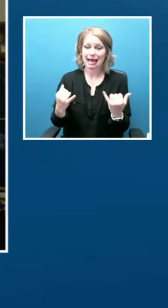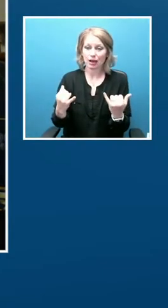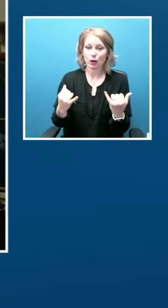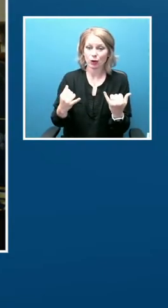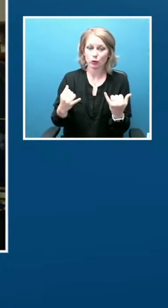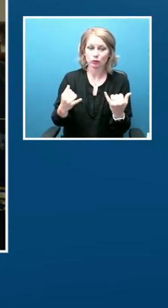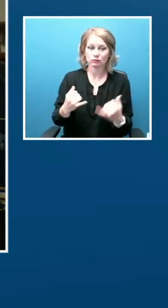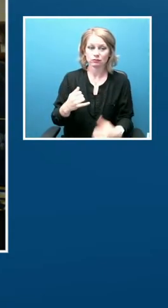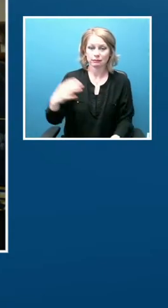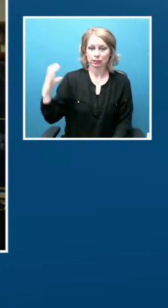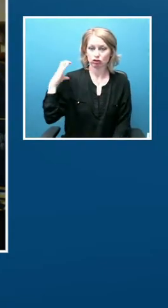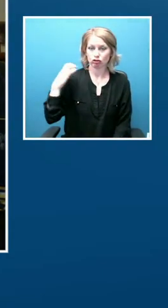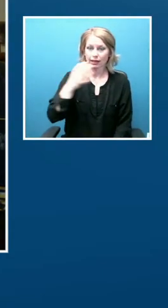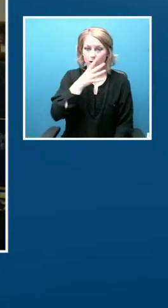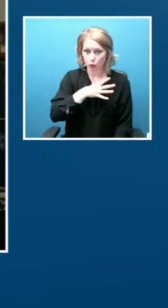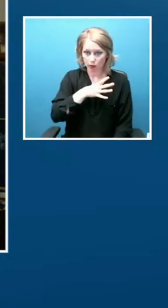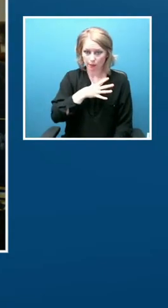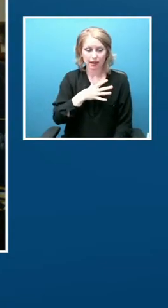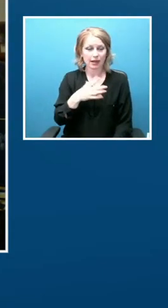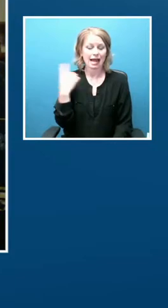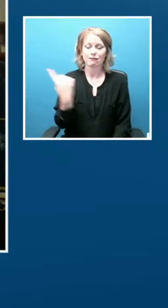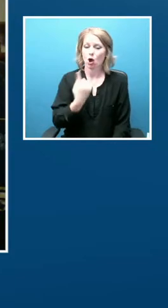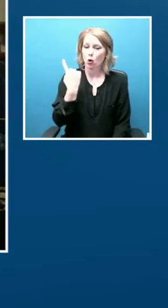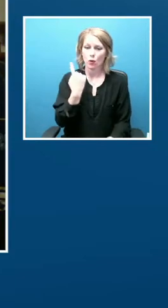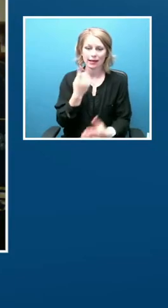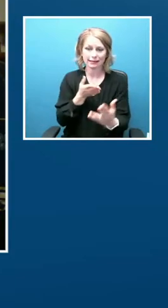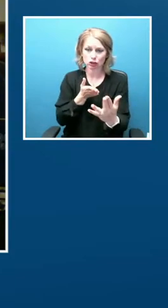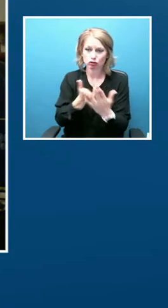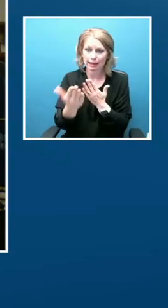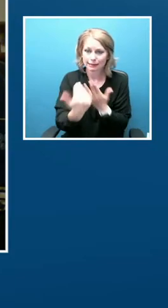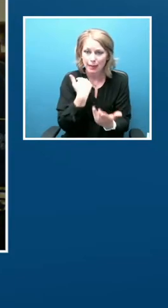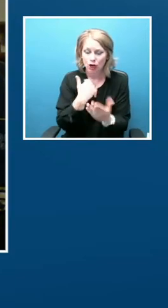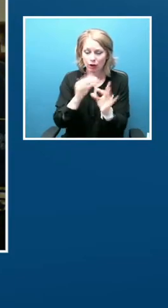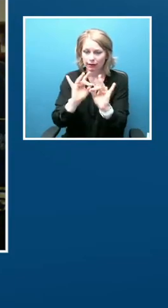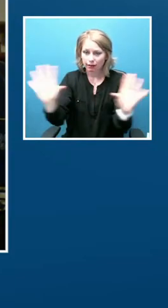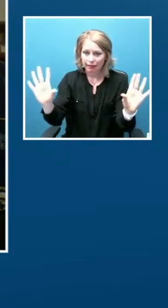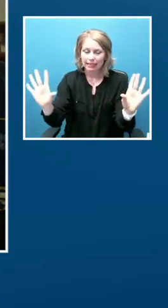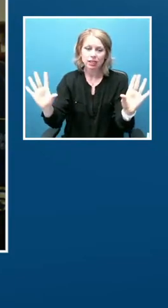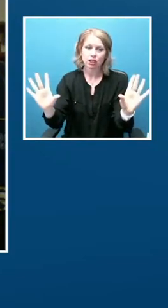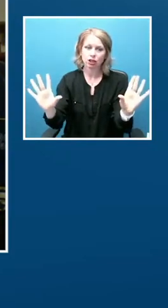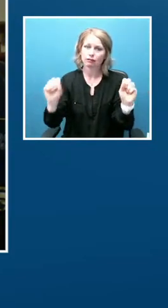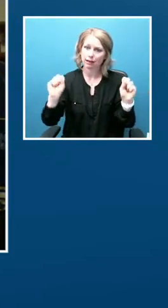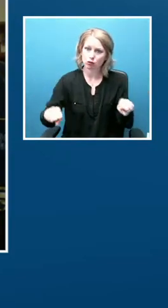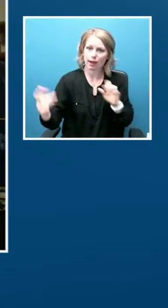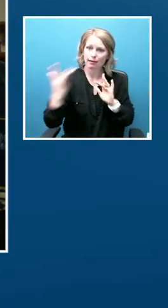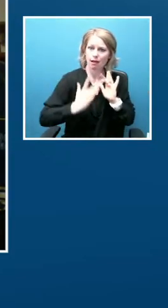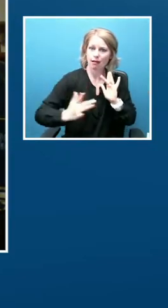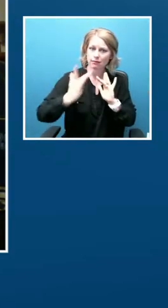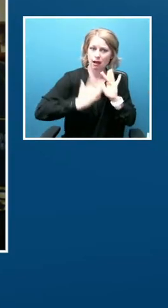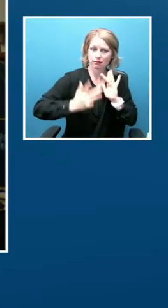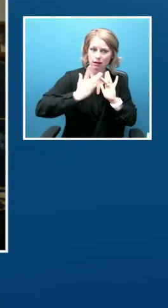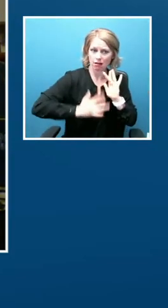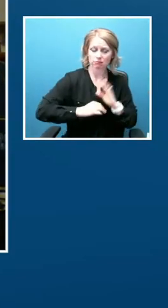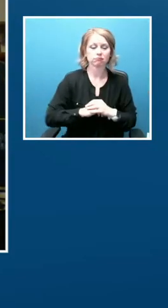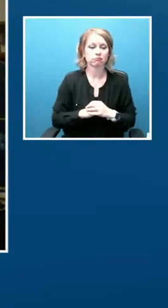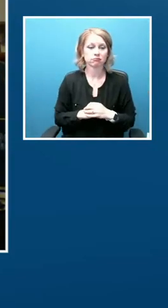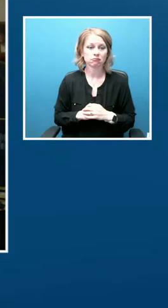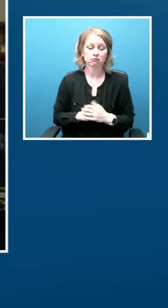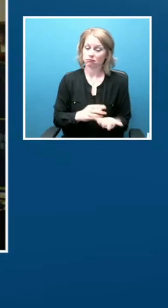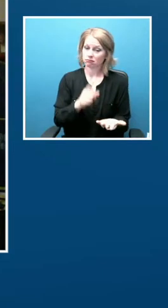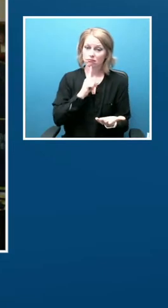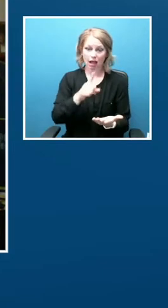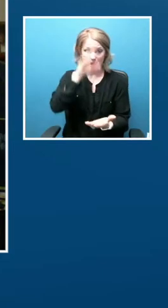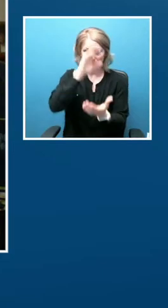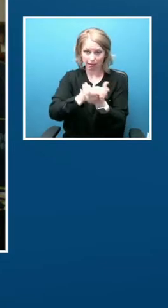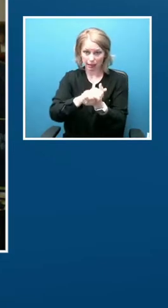transparent, reachable, and I have never denied anyone involvement in party relations. And I certainly believe and do the work